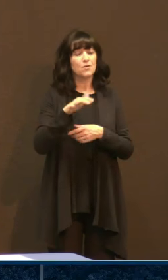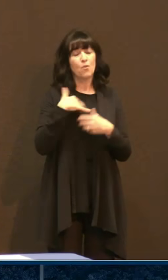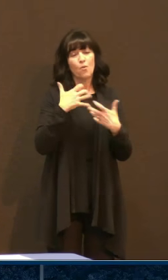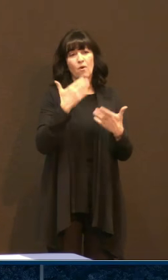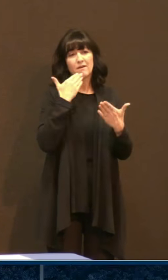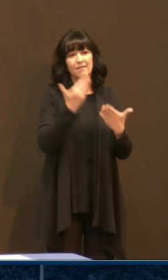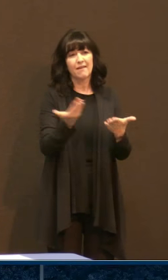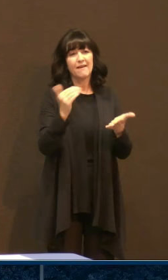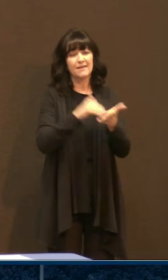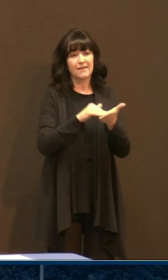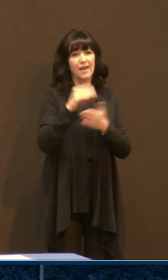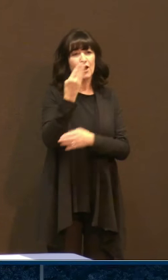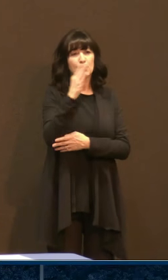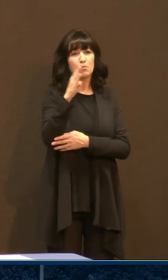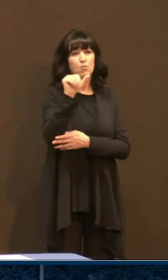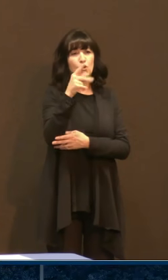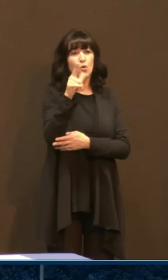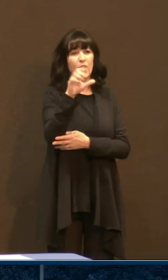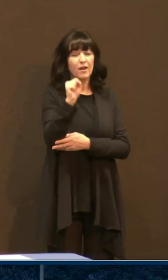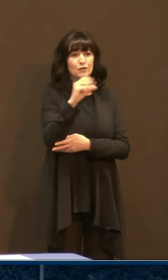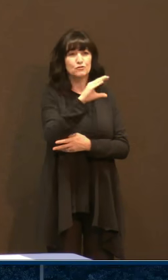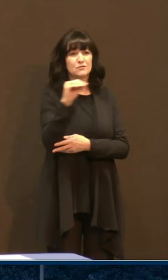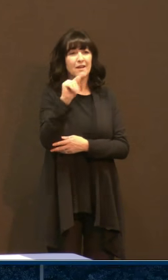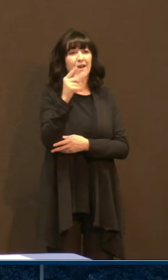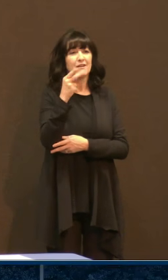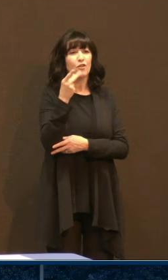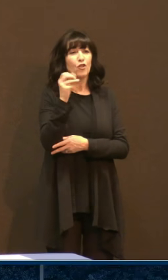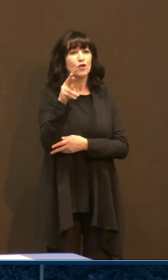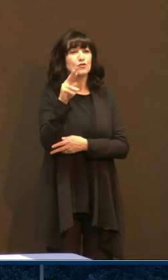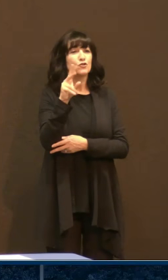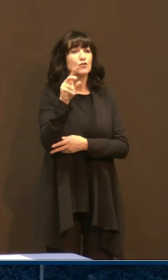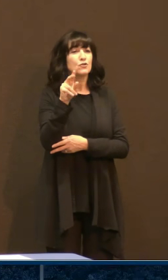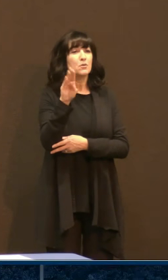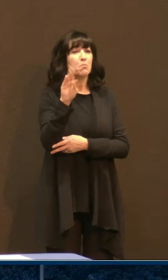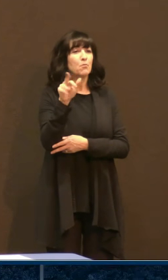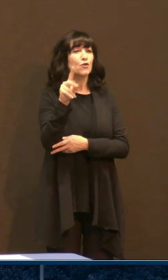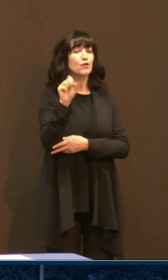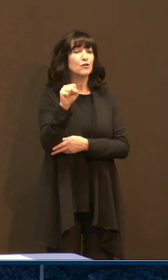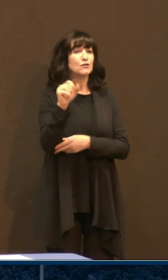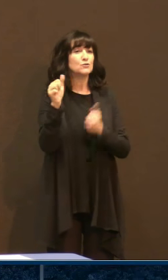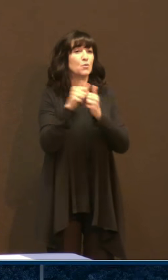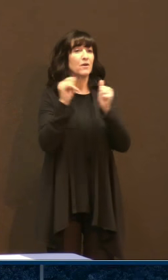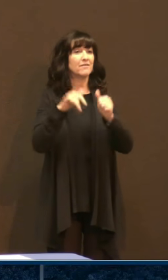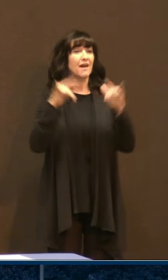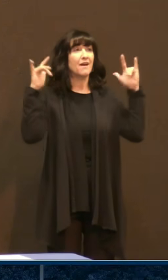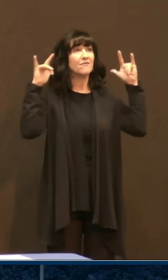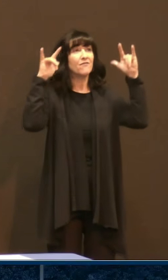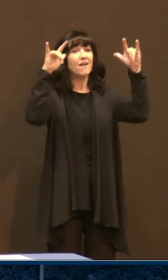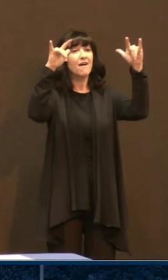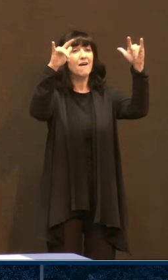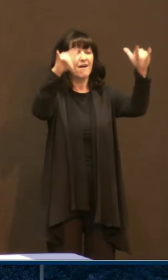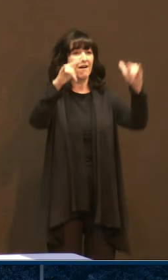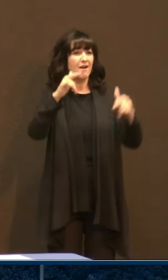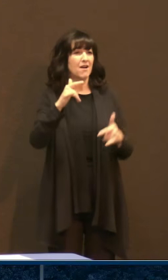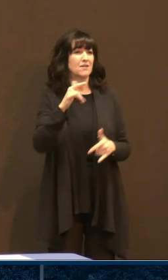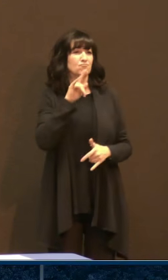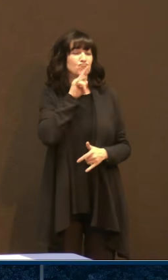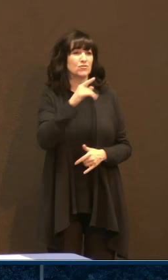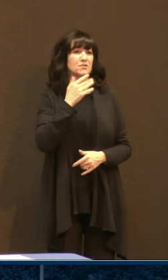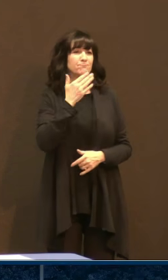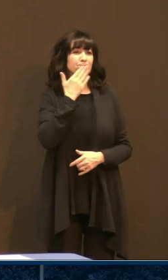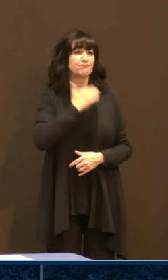Angels for saluting them today with their flyover. Really a nice gesture for